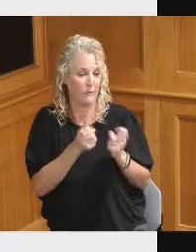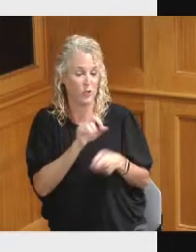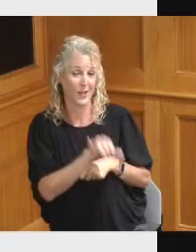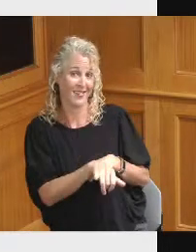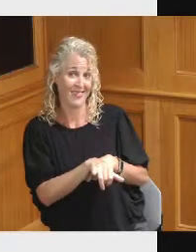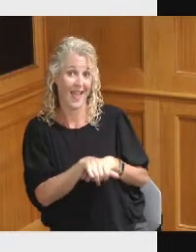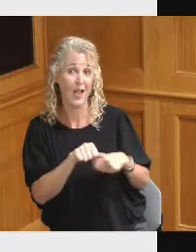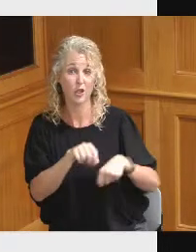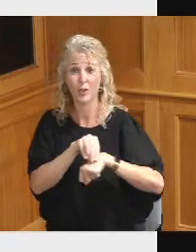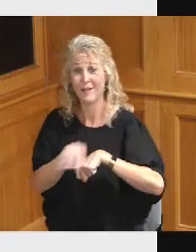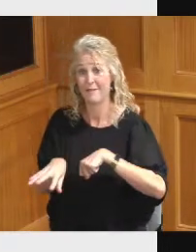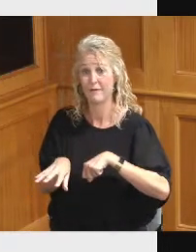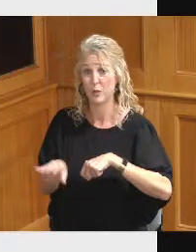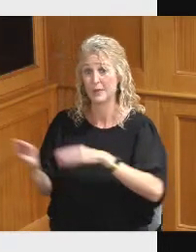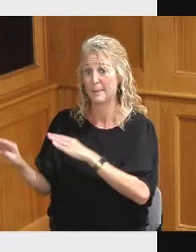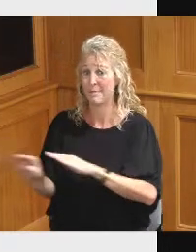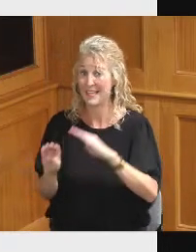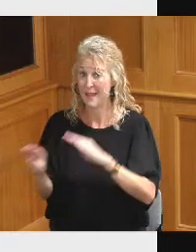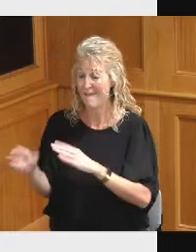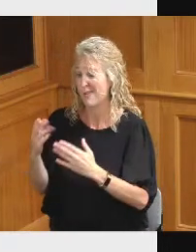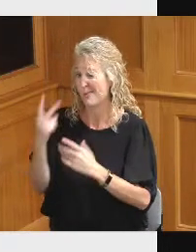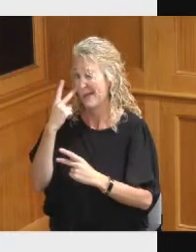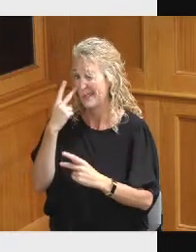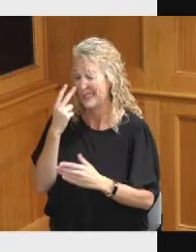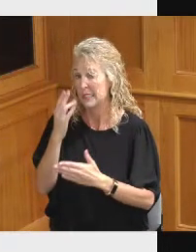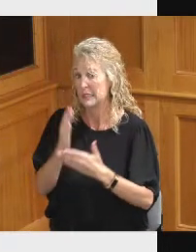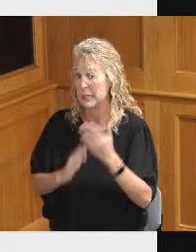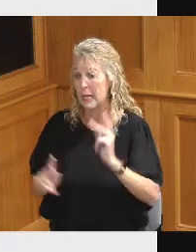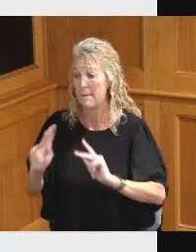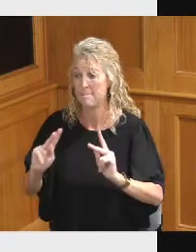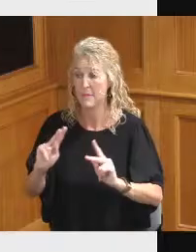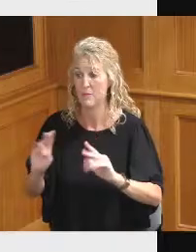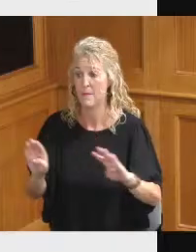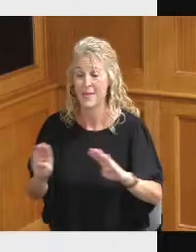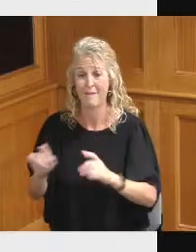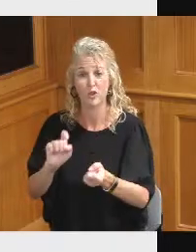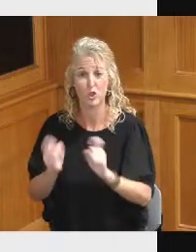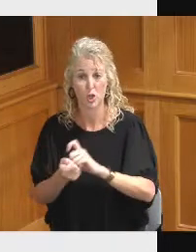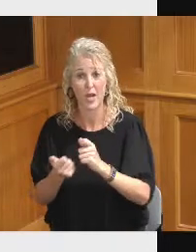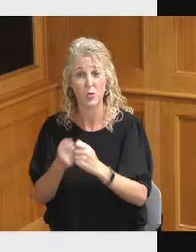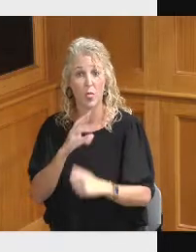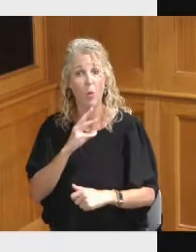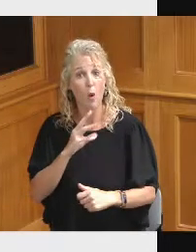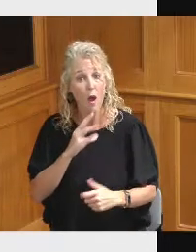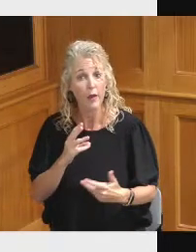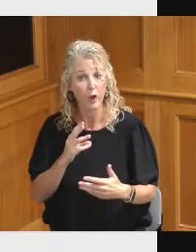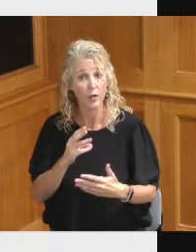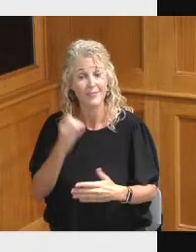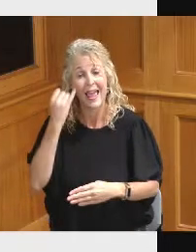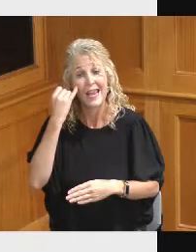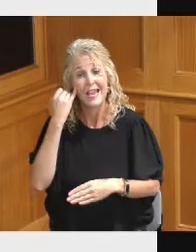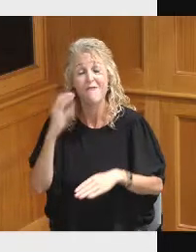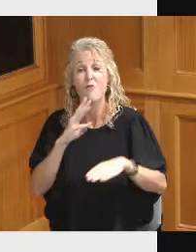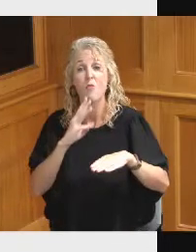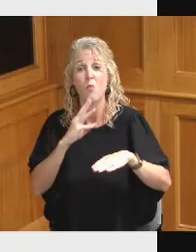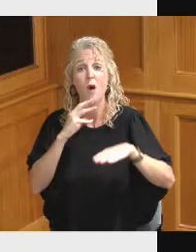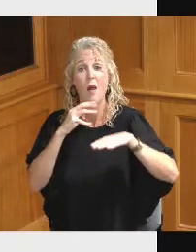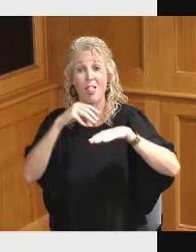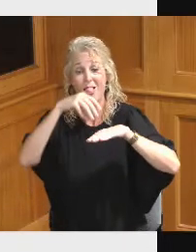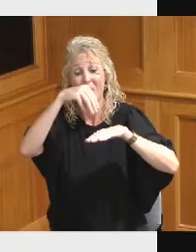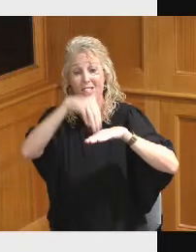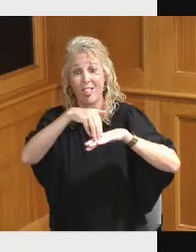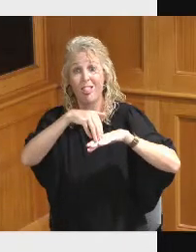could also influence behavior and see some changes in how impervious surface was either